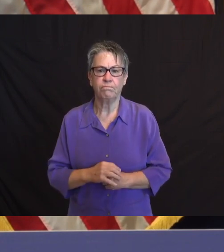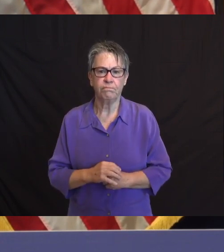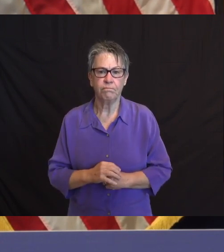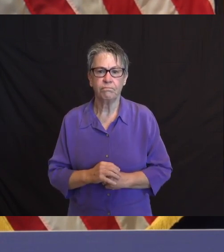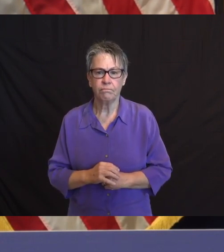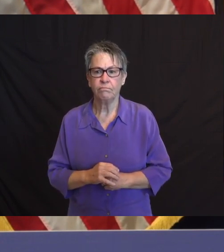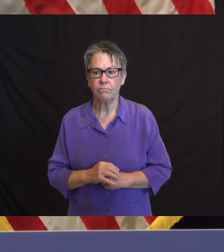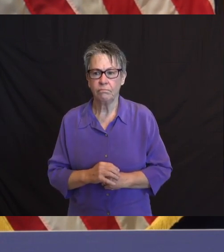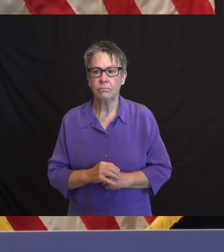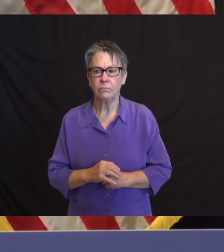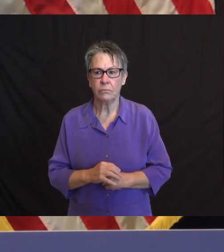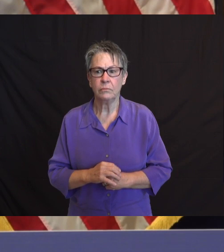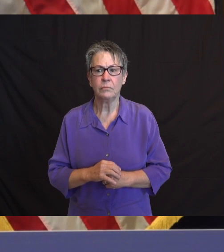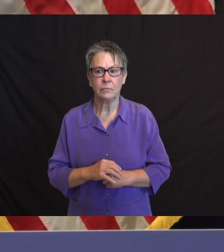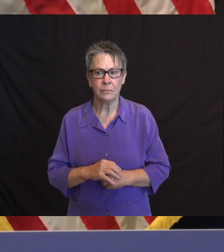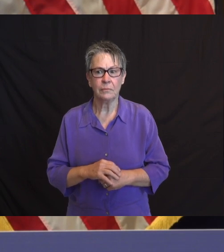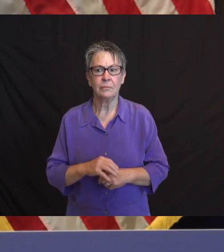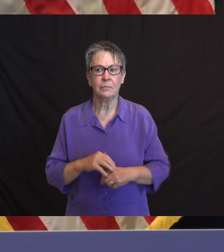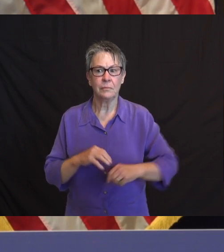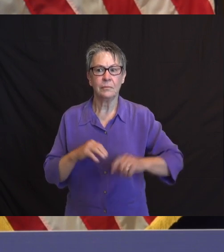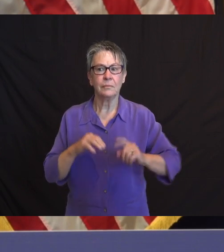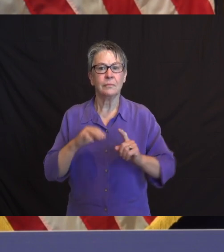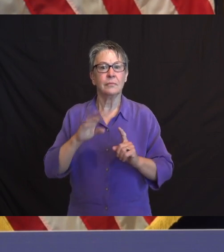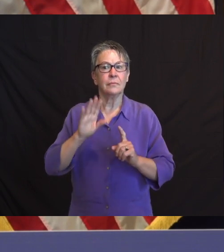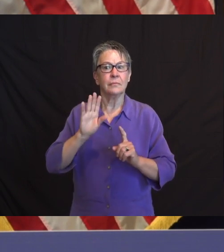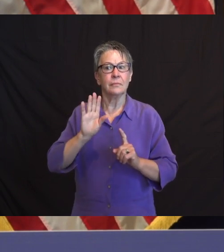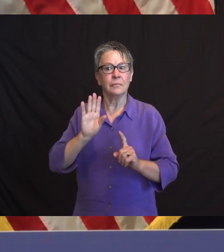death. Any life lost